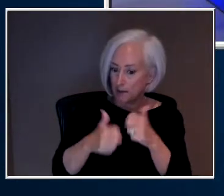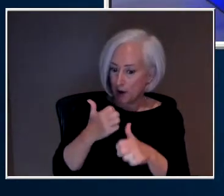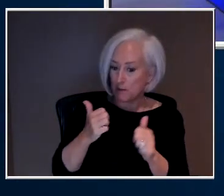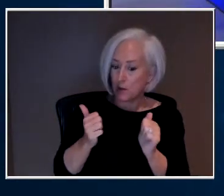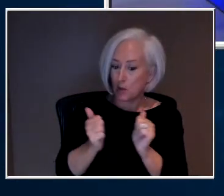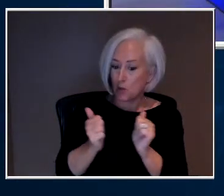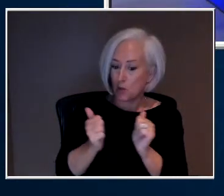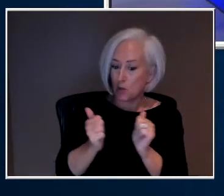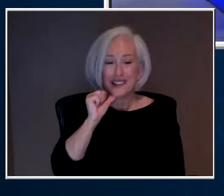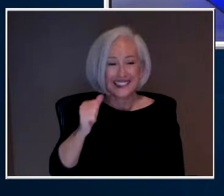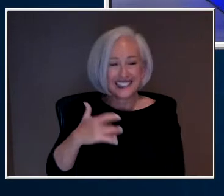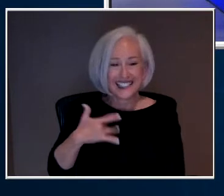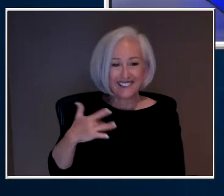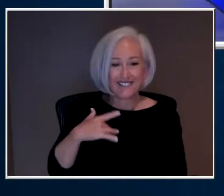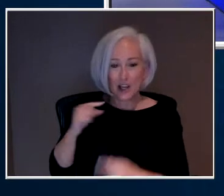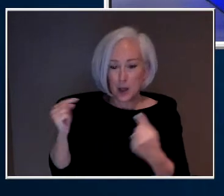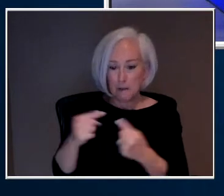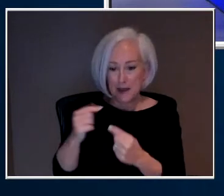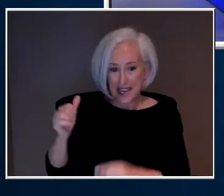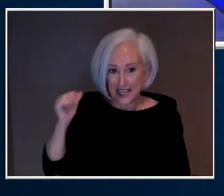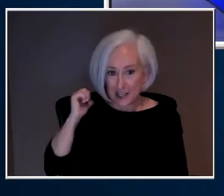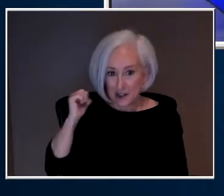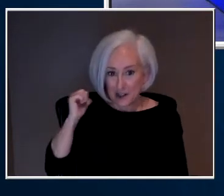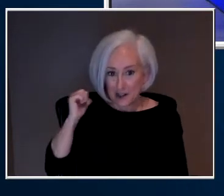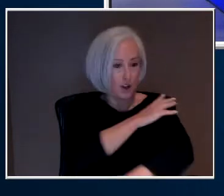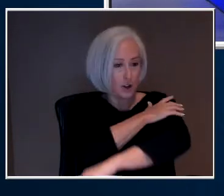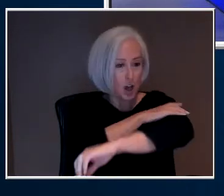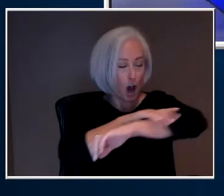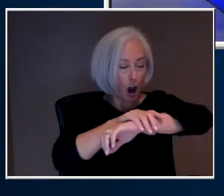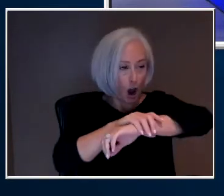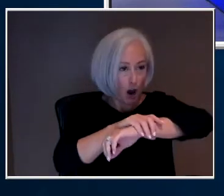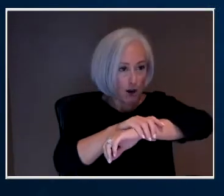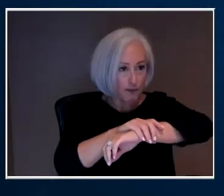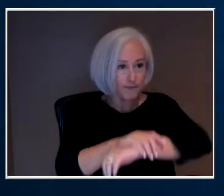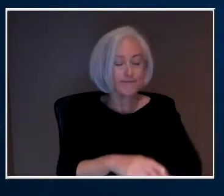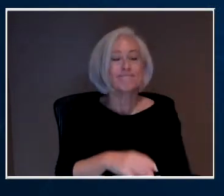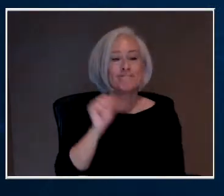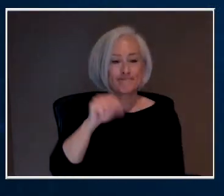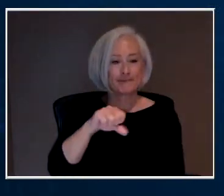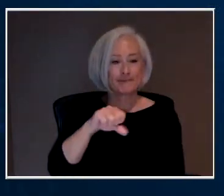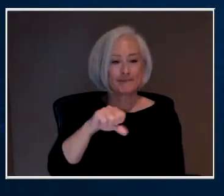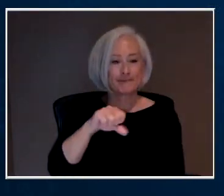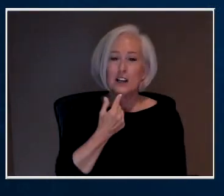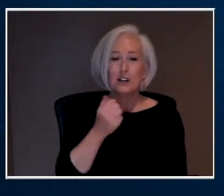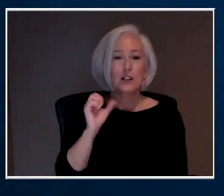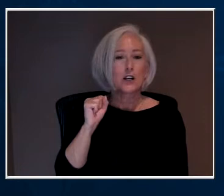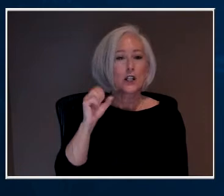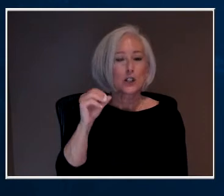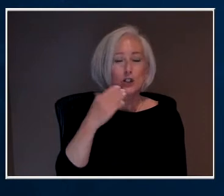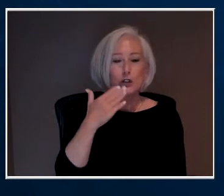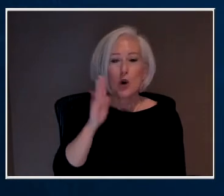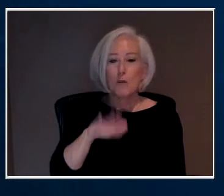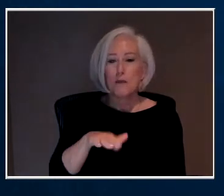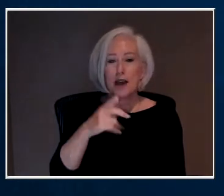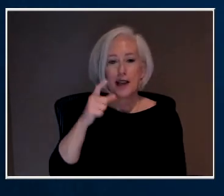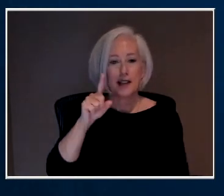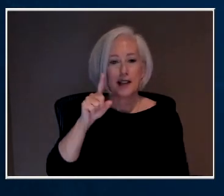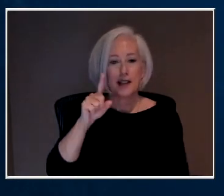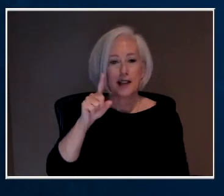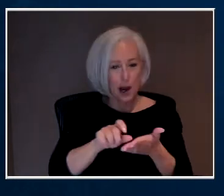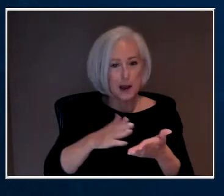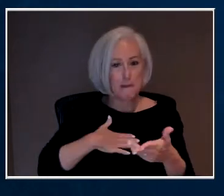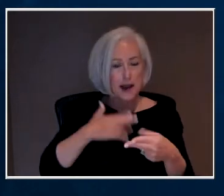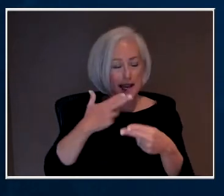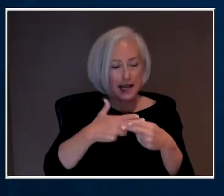pain in your back? You were feeling it in your arm? I was very severe. It was so bad I couldn't even write my name. Wow.